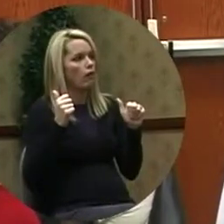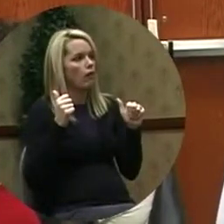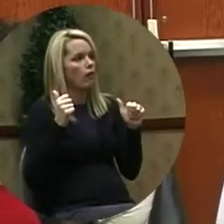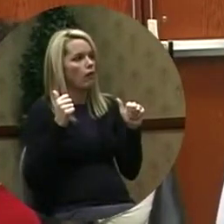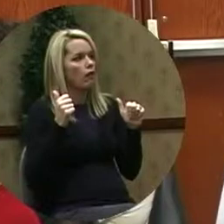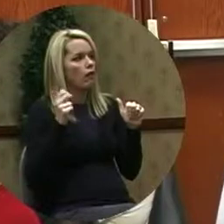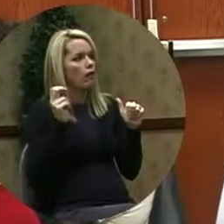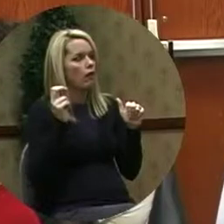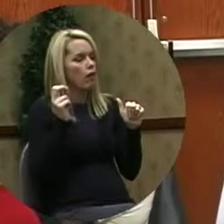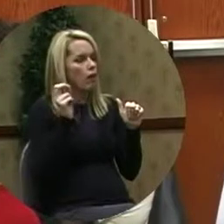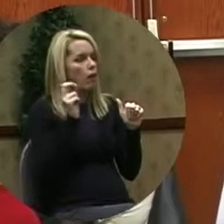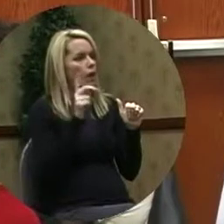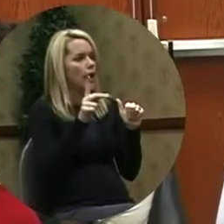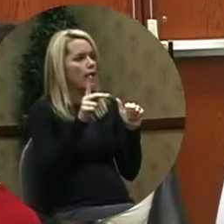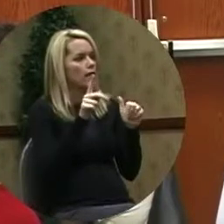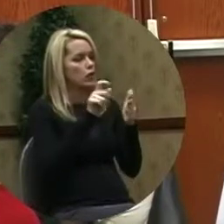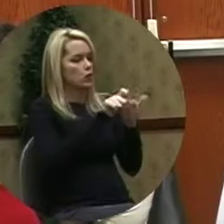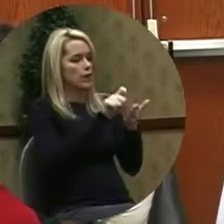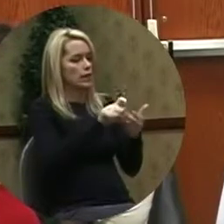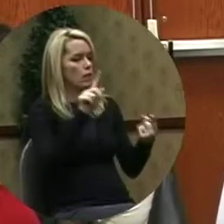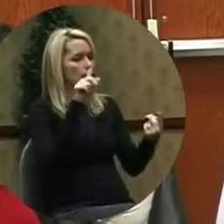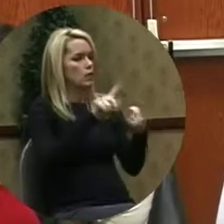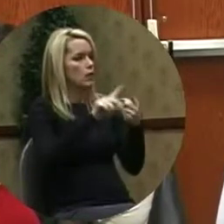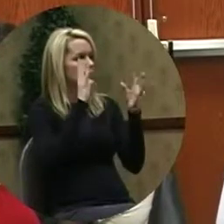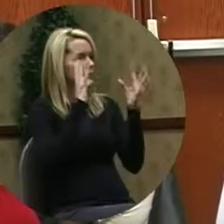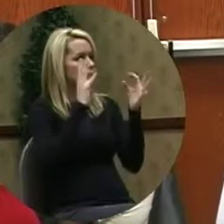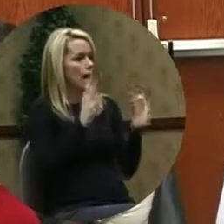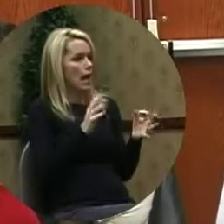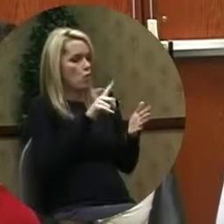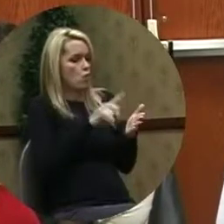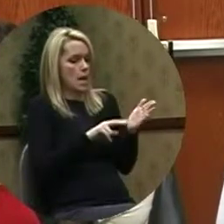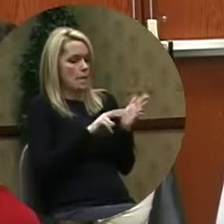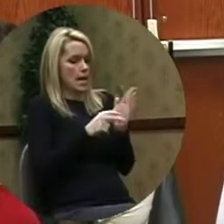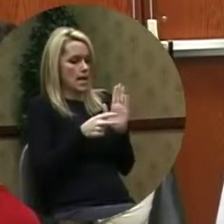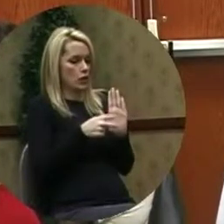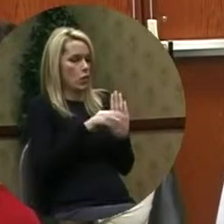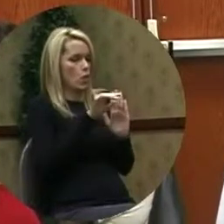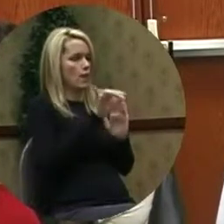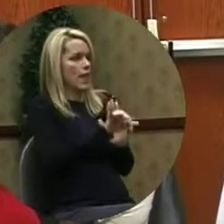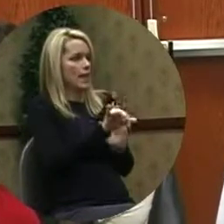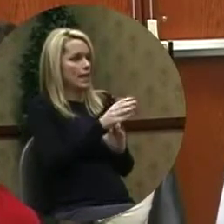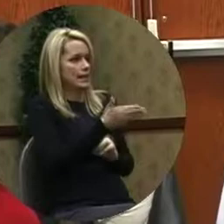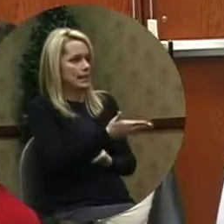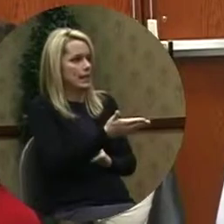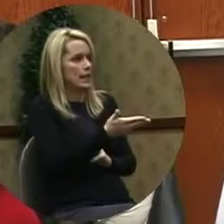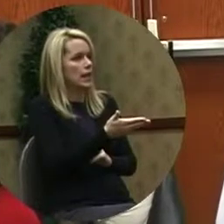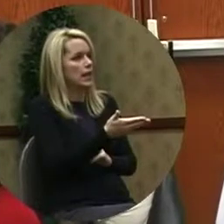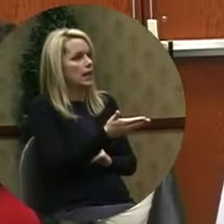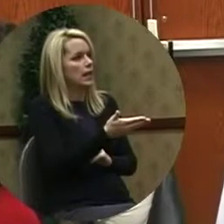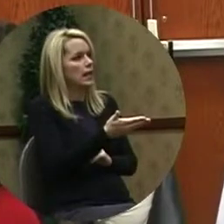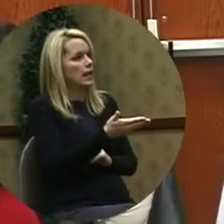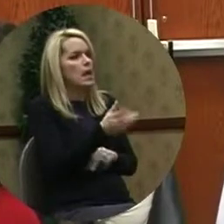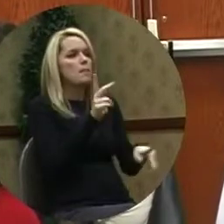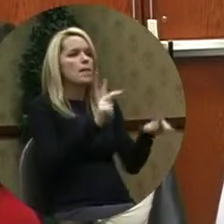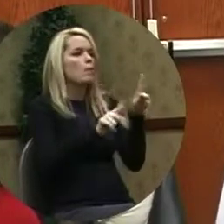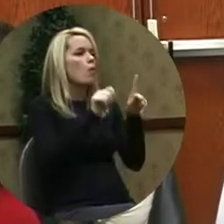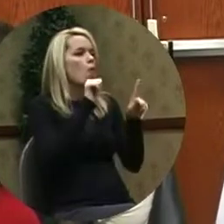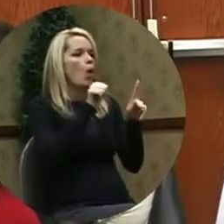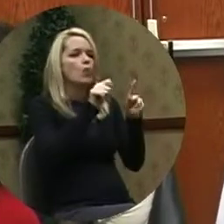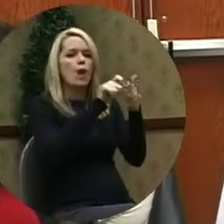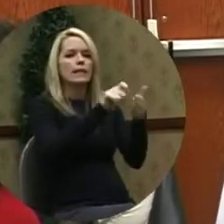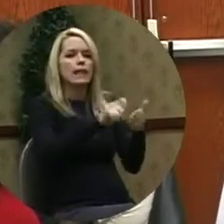put unknown until we decide for sure what that may be, because I think a lot of people don't know it's okay to put unknown until that's